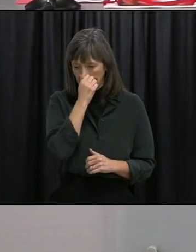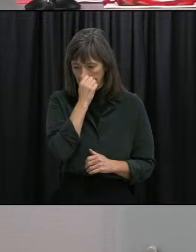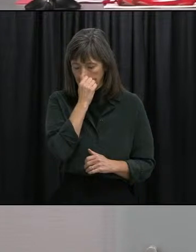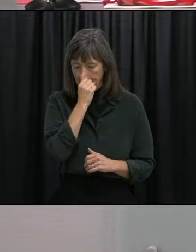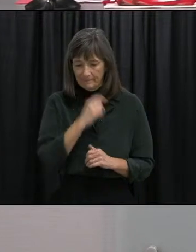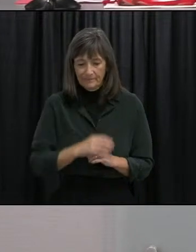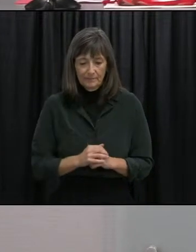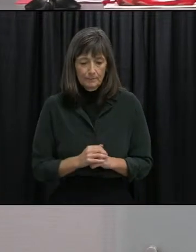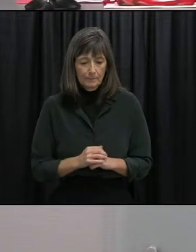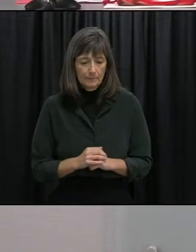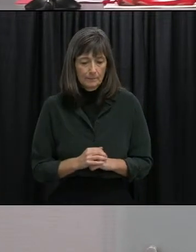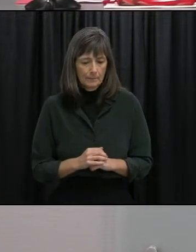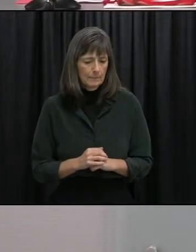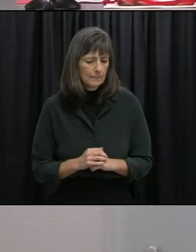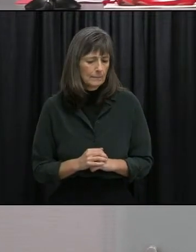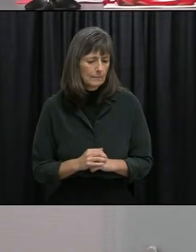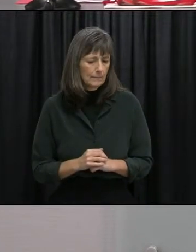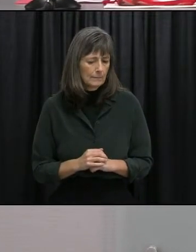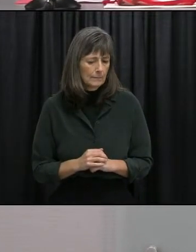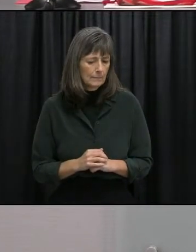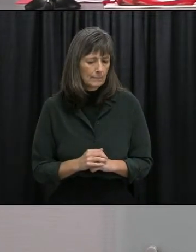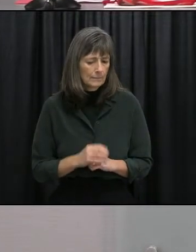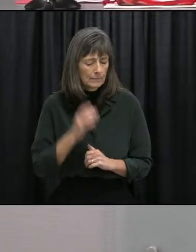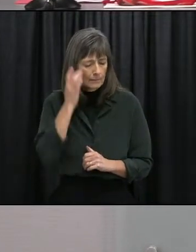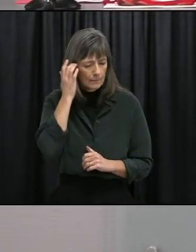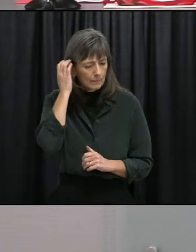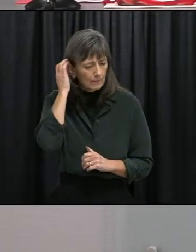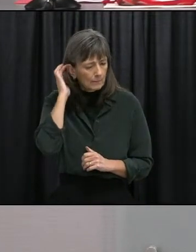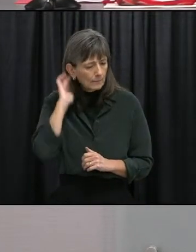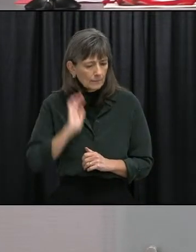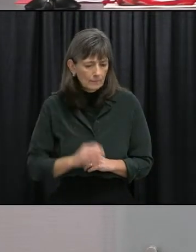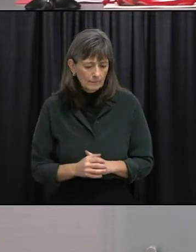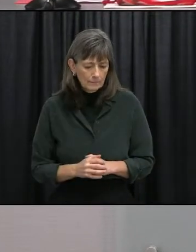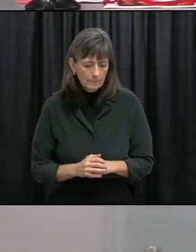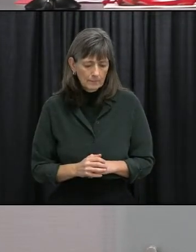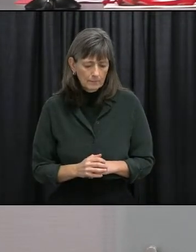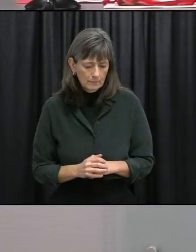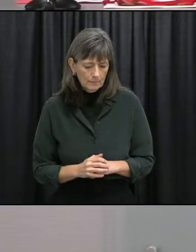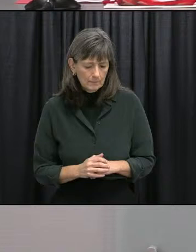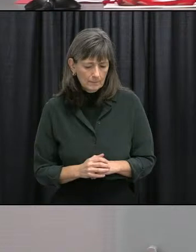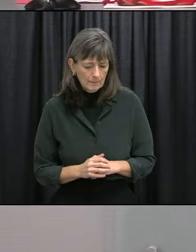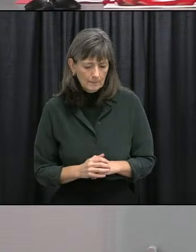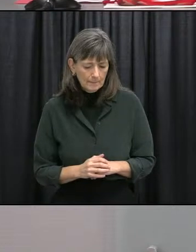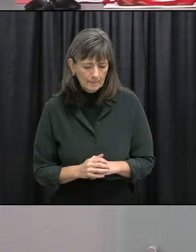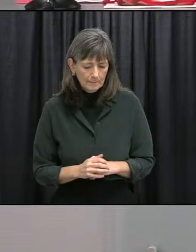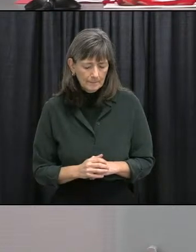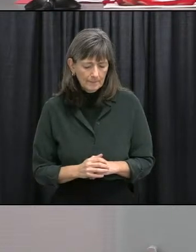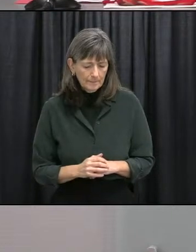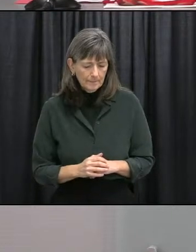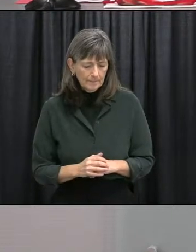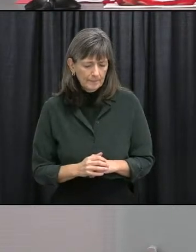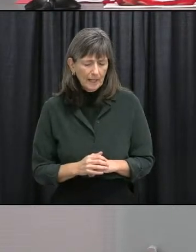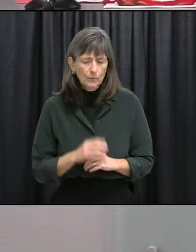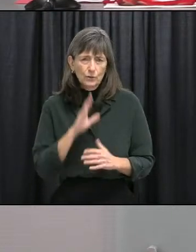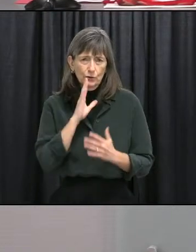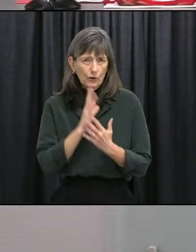I want to come back. We're talking about mitigating risk, obviously. Sorry,